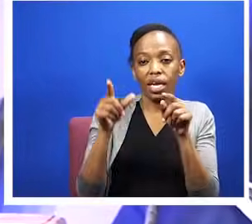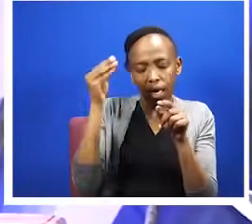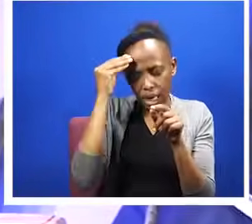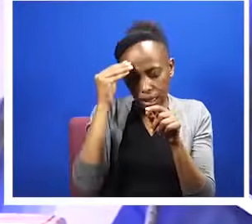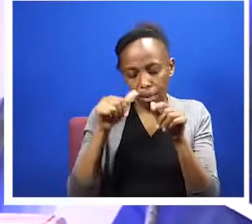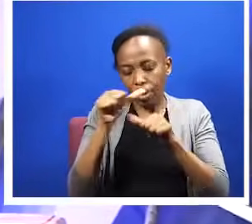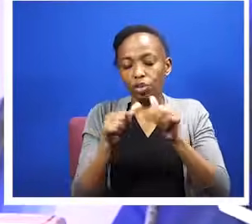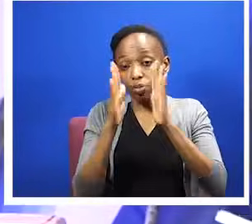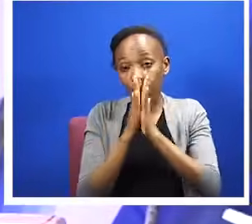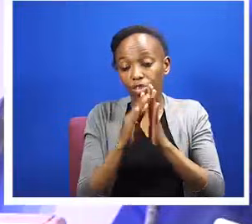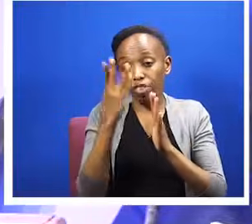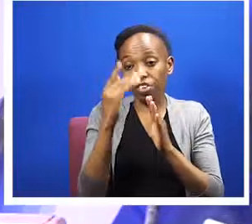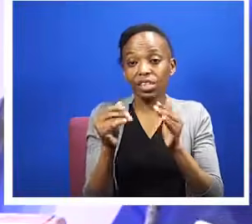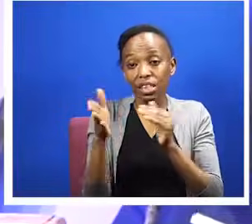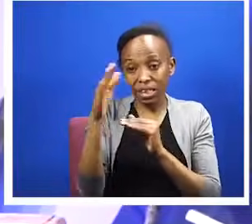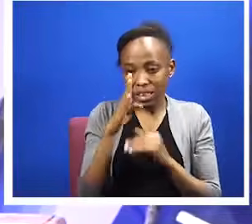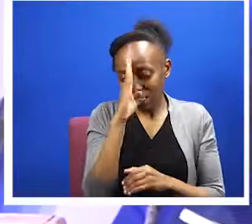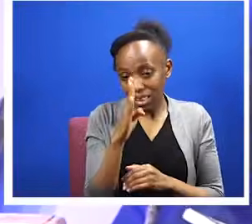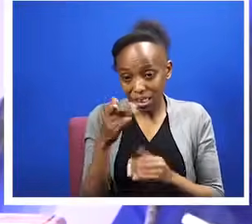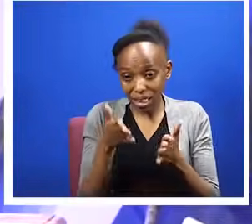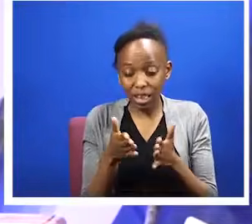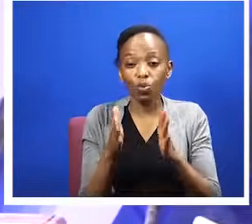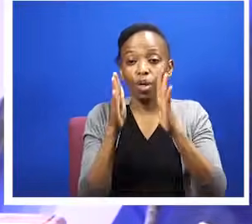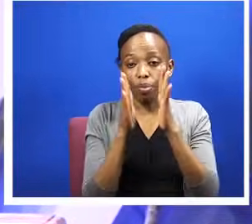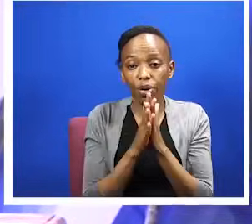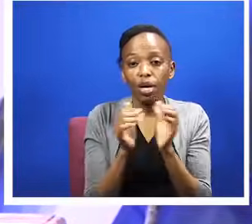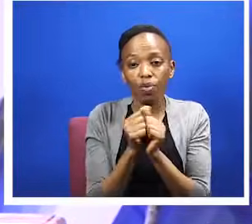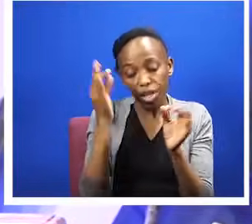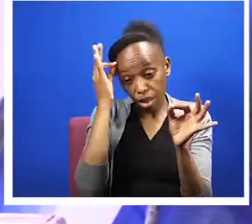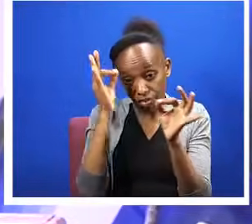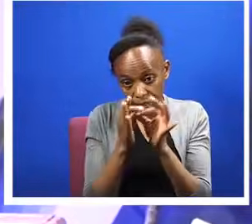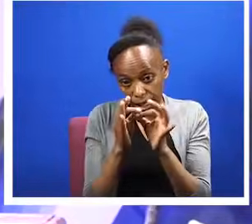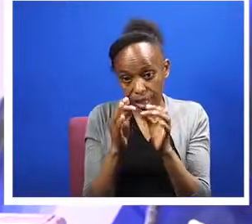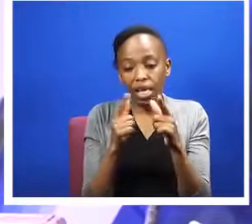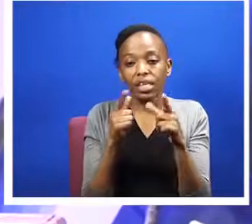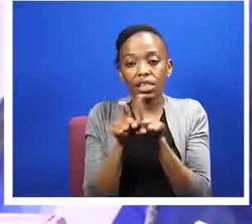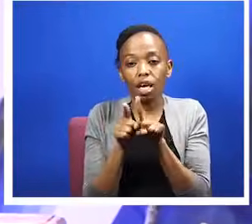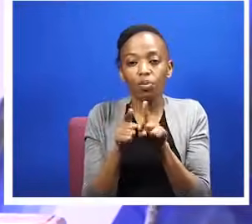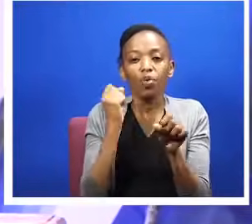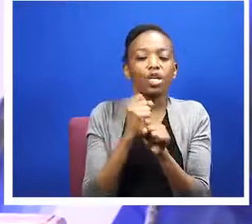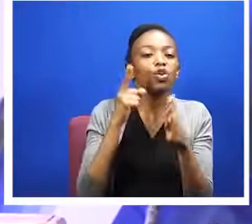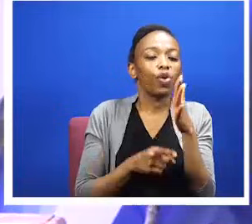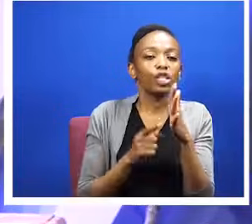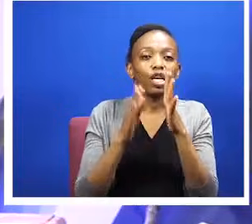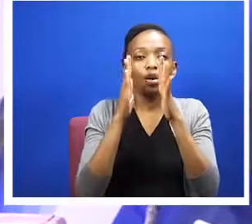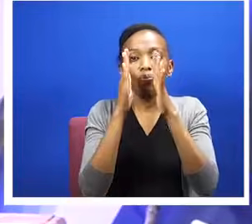4 Sundays. And in this series of prayer, we did on praying with faith. And then we also did